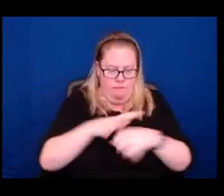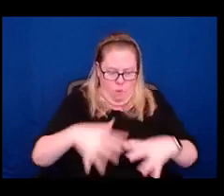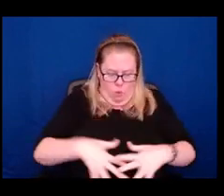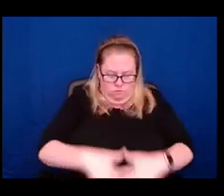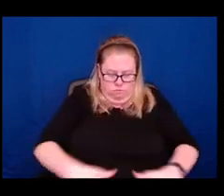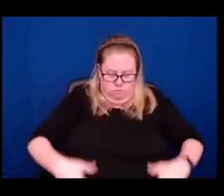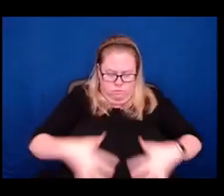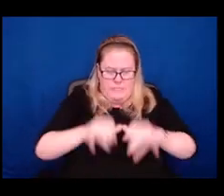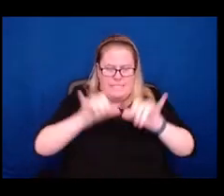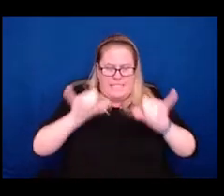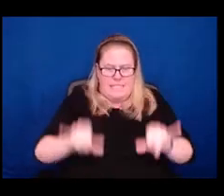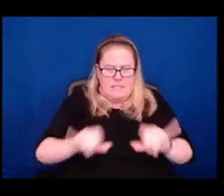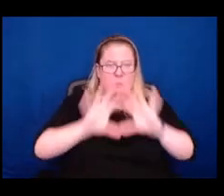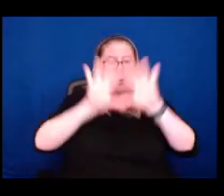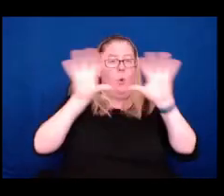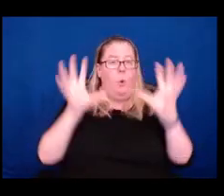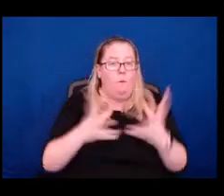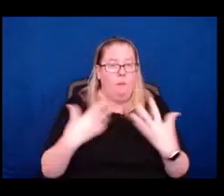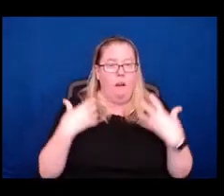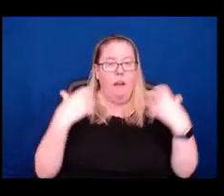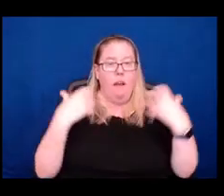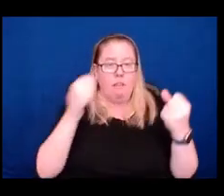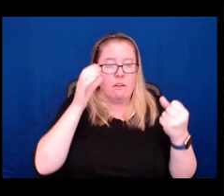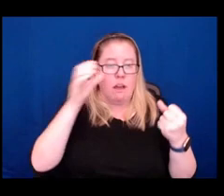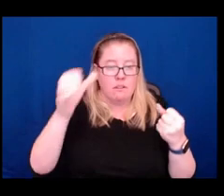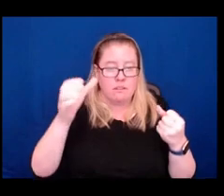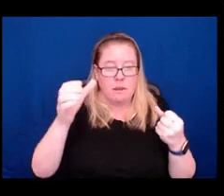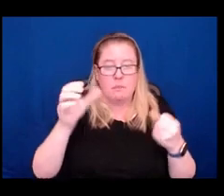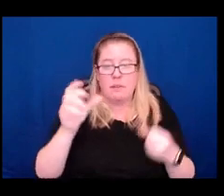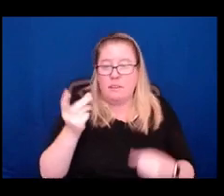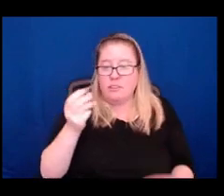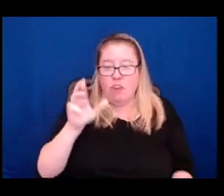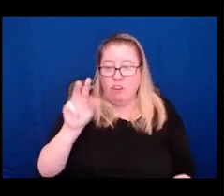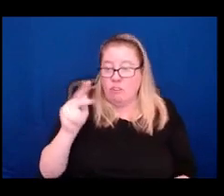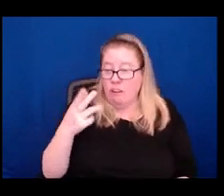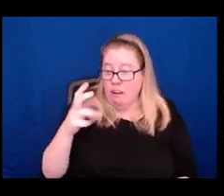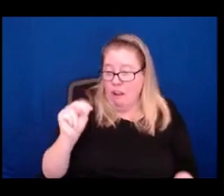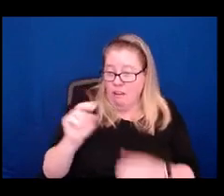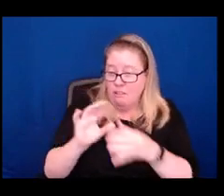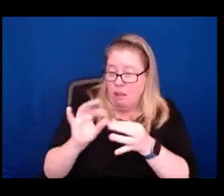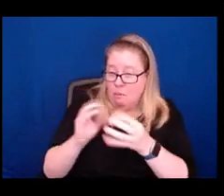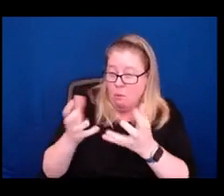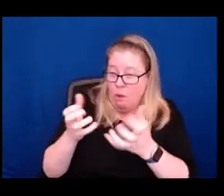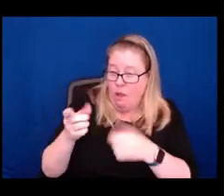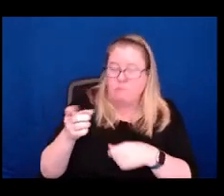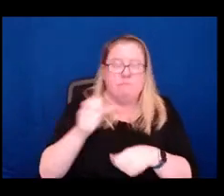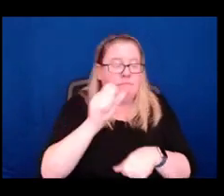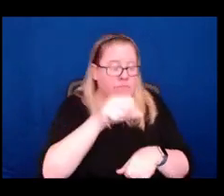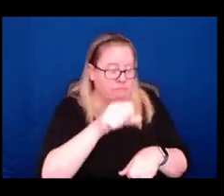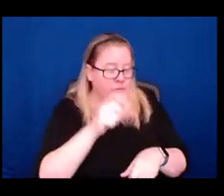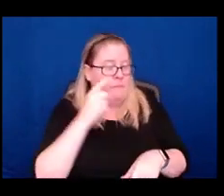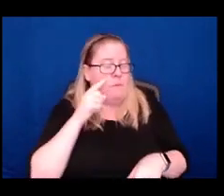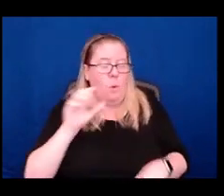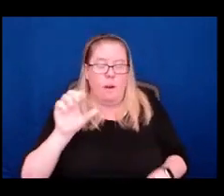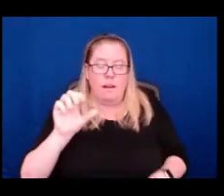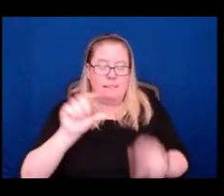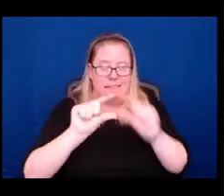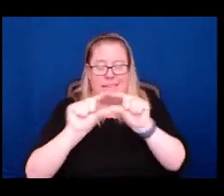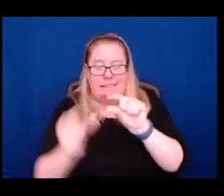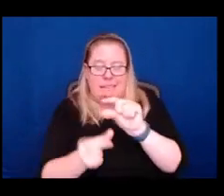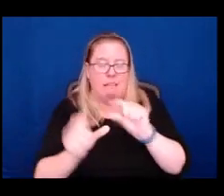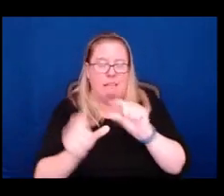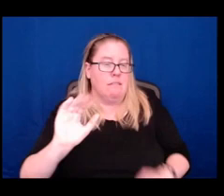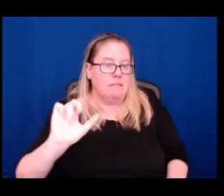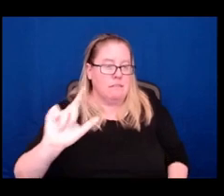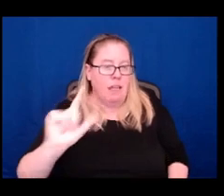system, but it's a whole health thing. Dr. Khan? Absolutely, especially for sickle cell, where we